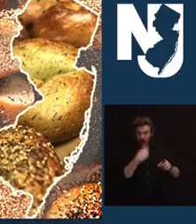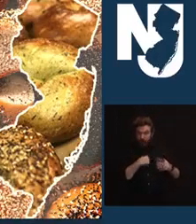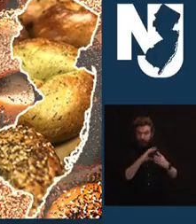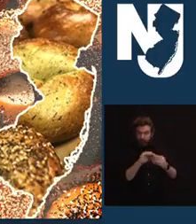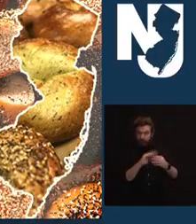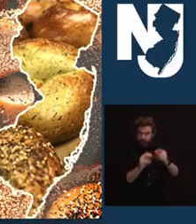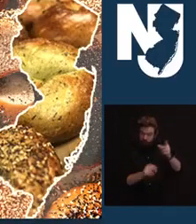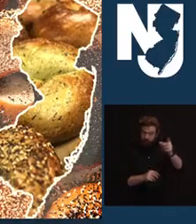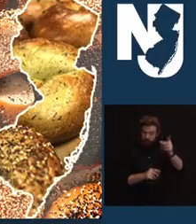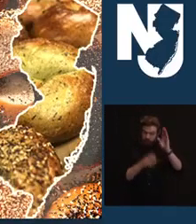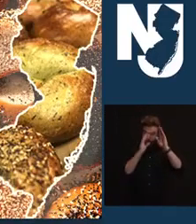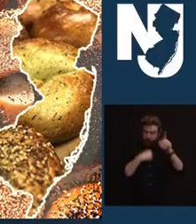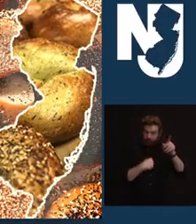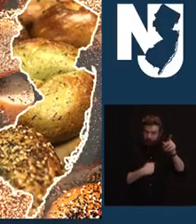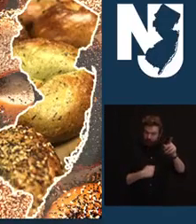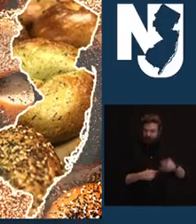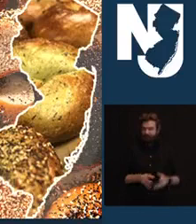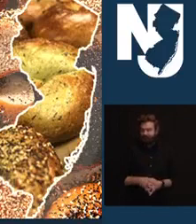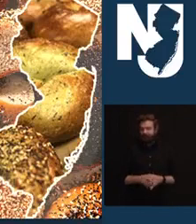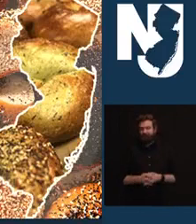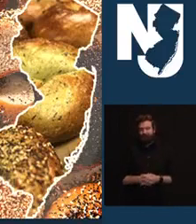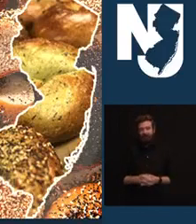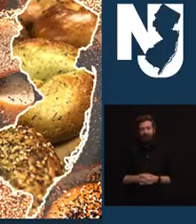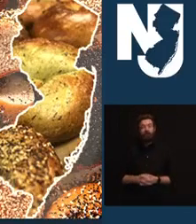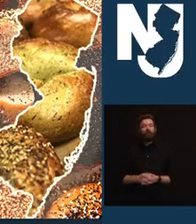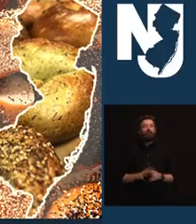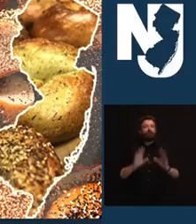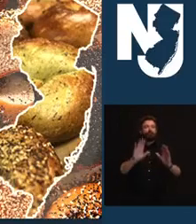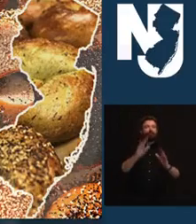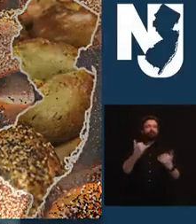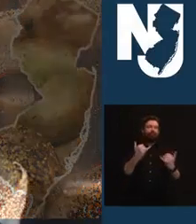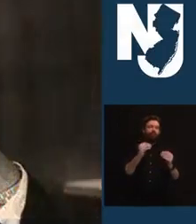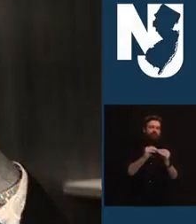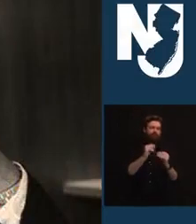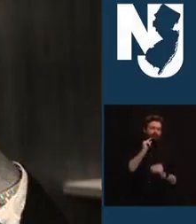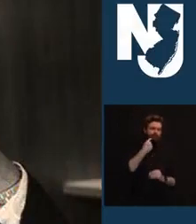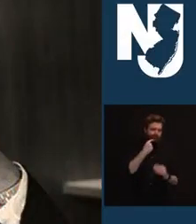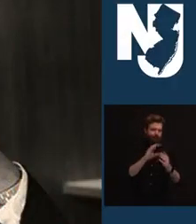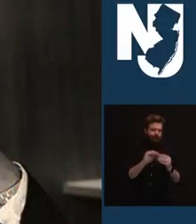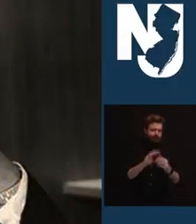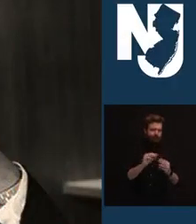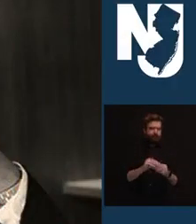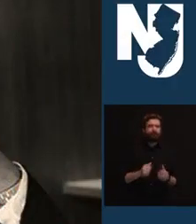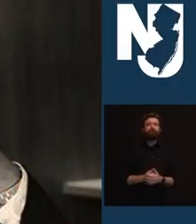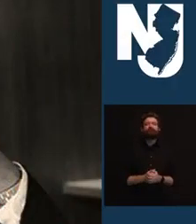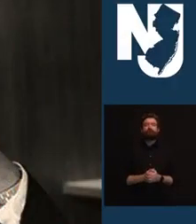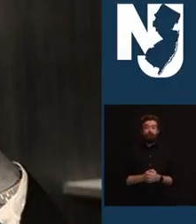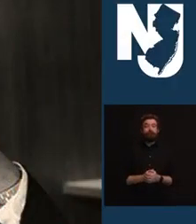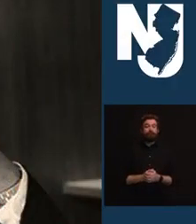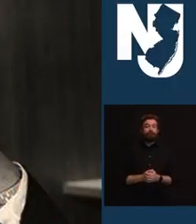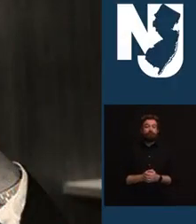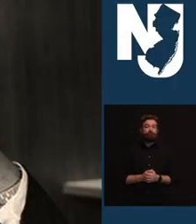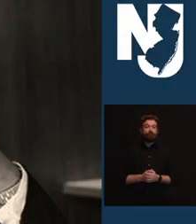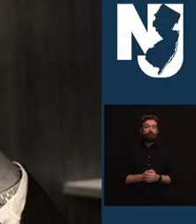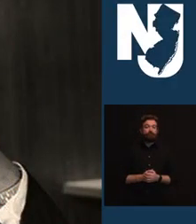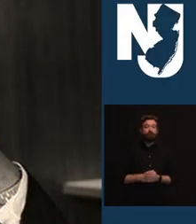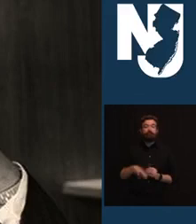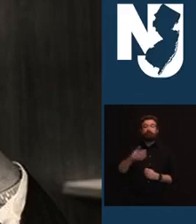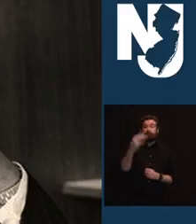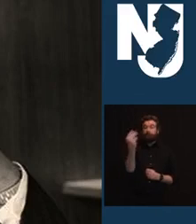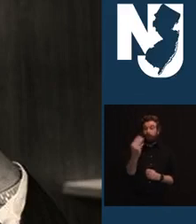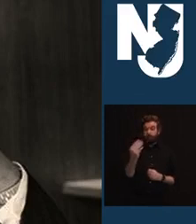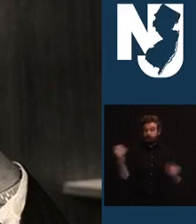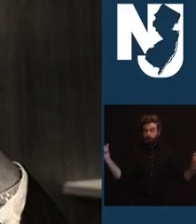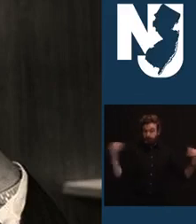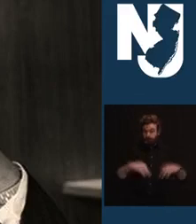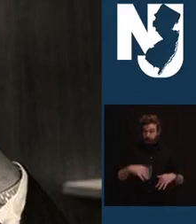got it. And finally, now let's get serious for a minute here. On a serious note, a reminder that we will not be with you on Monday, as it is Dr. Martin Luther